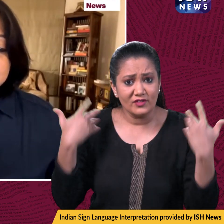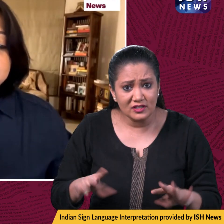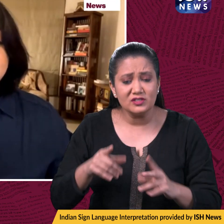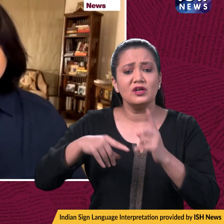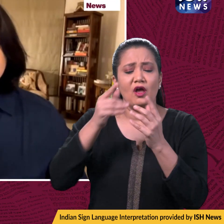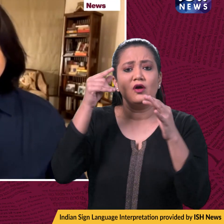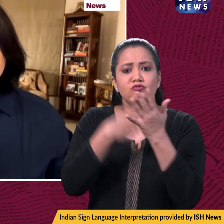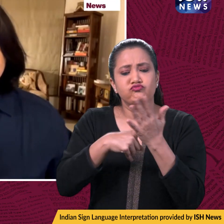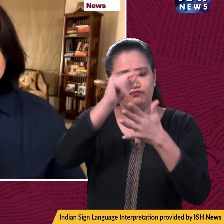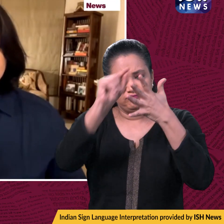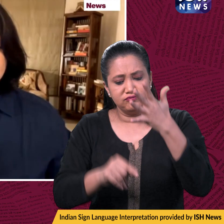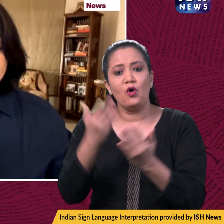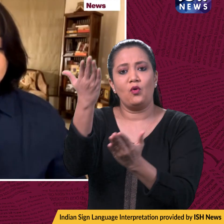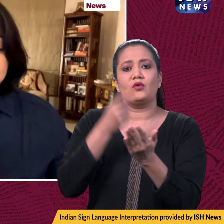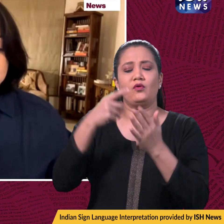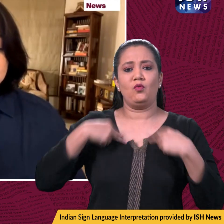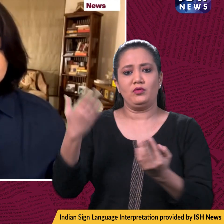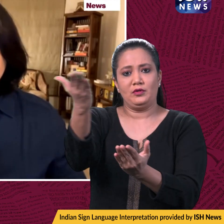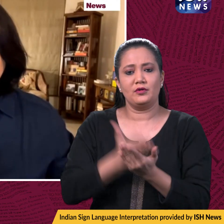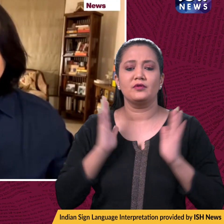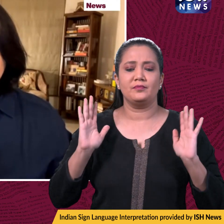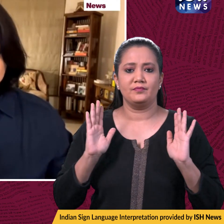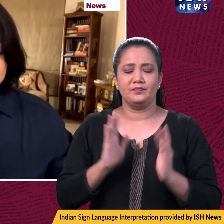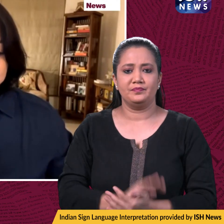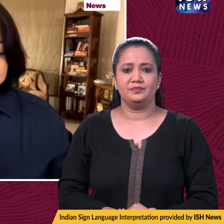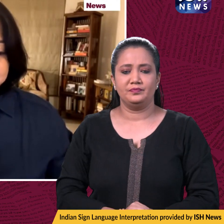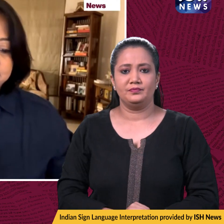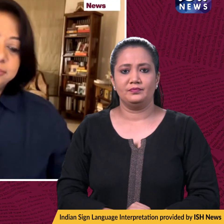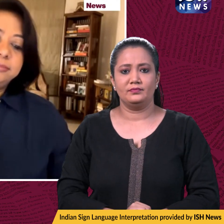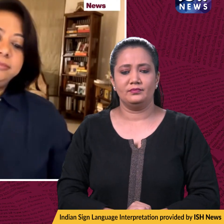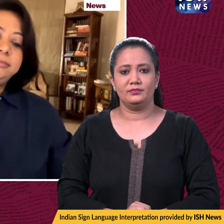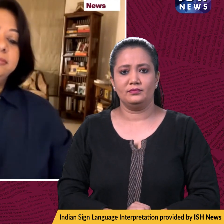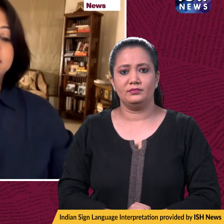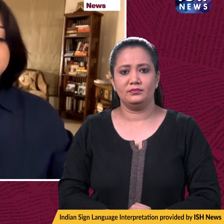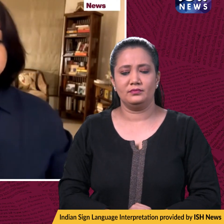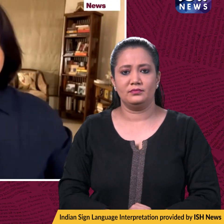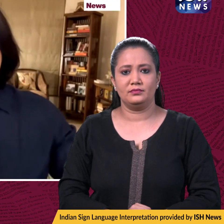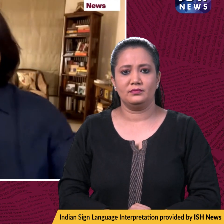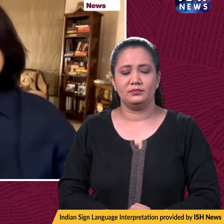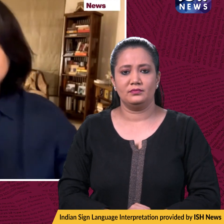frame guidelines and produce the same before the court in the next 5 months.